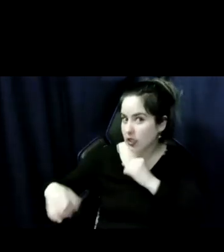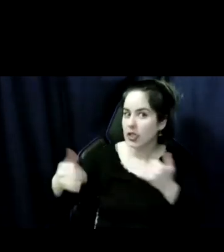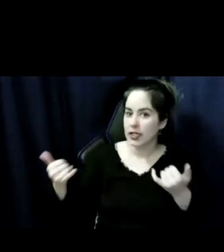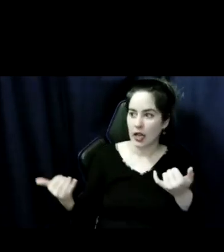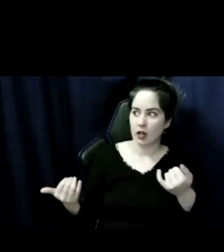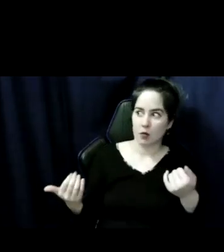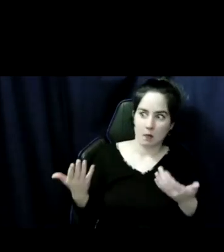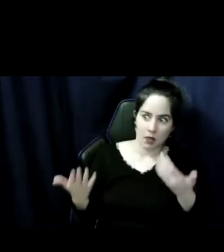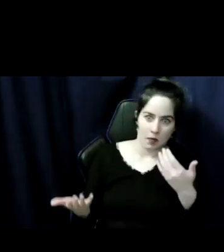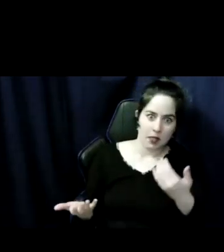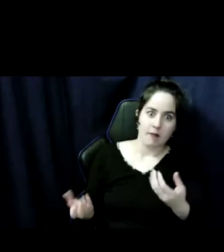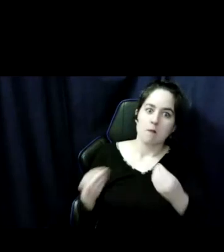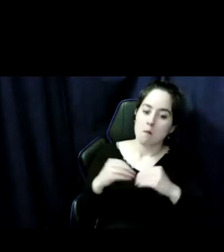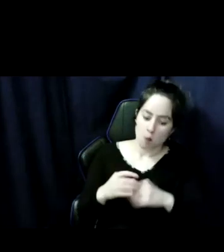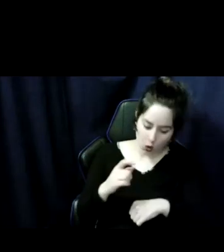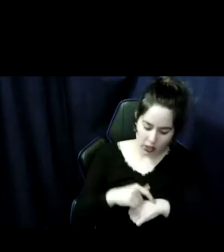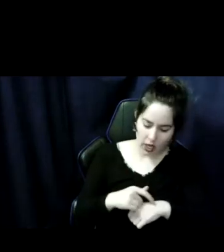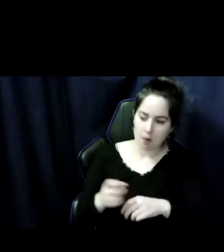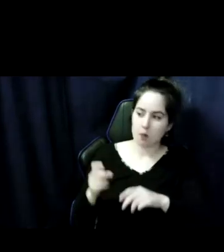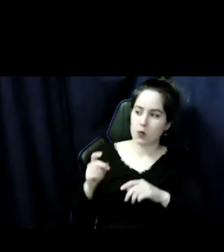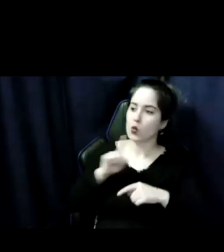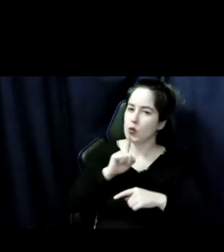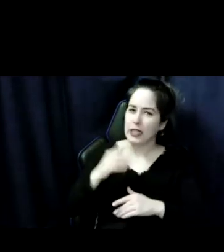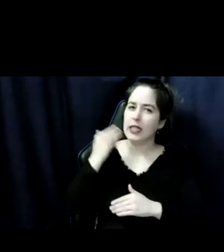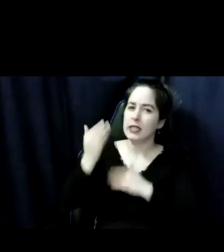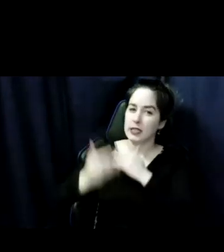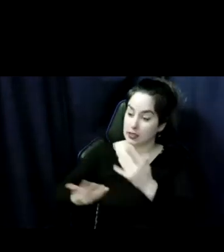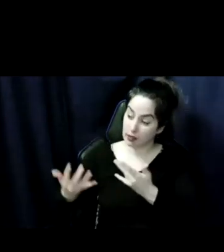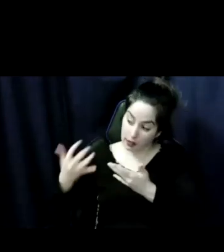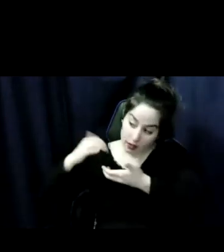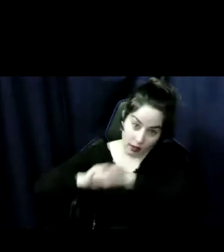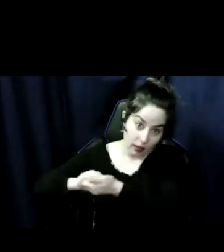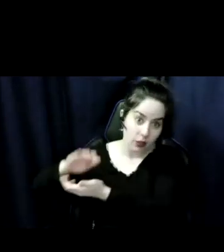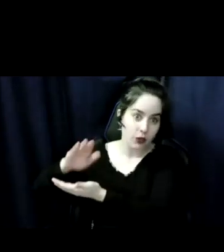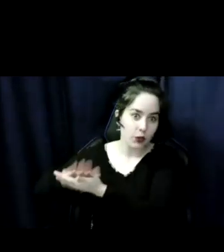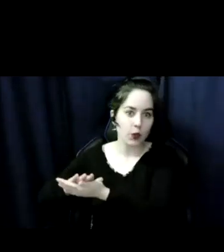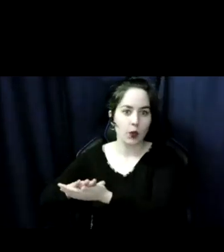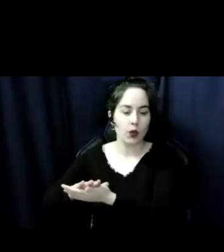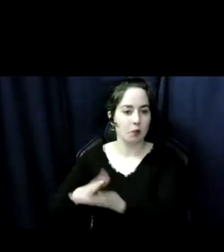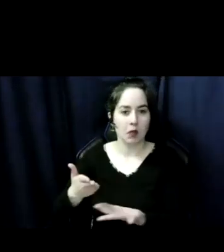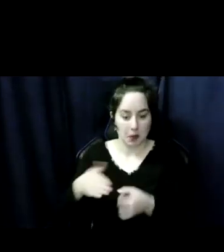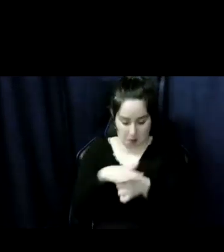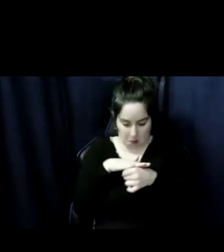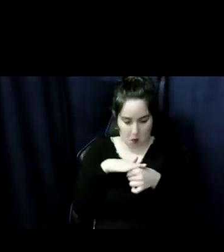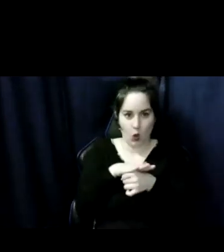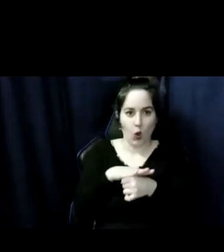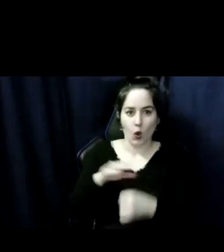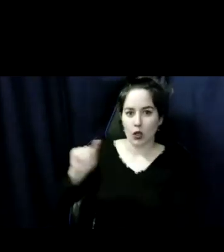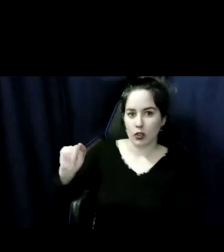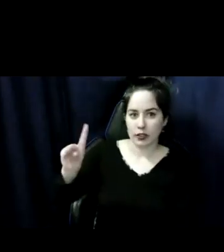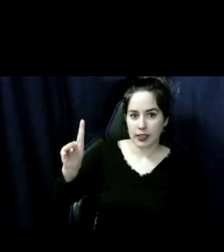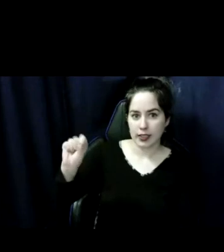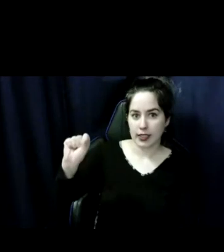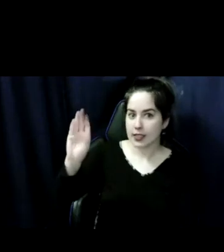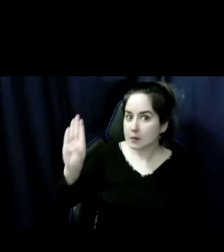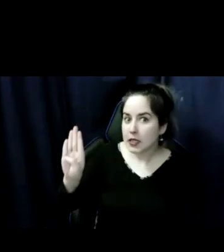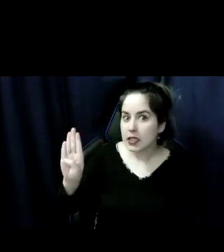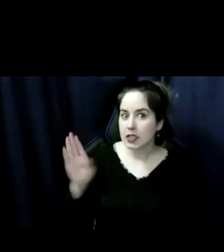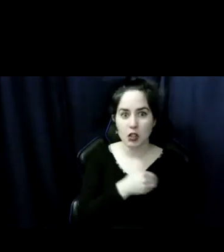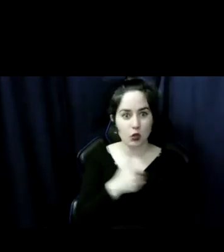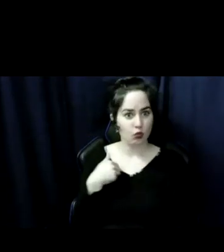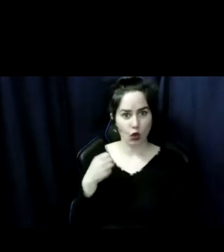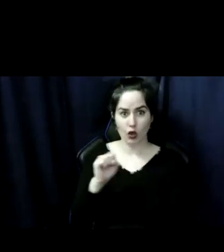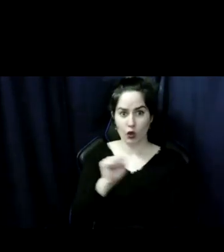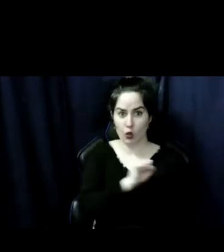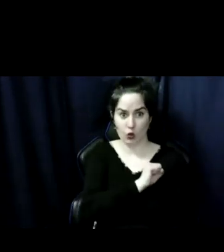to actually develop those collaborations with schools. Maybe there's local TDSB or whatever that you want to develop that